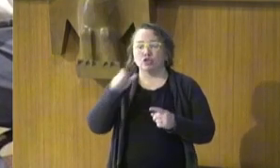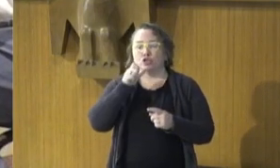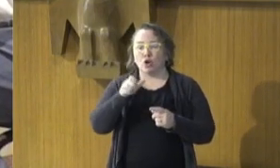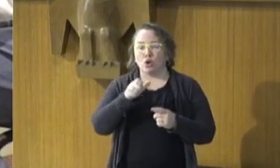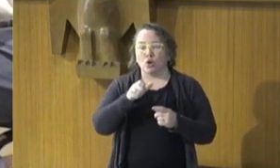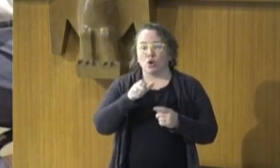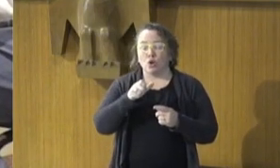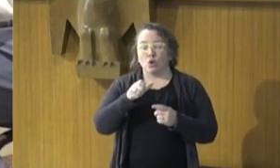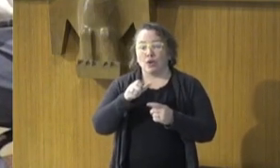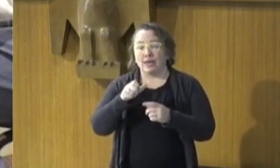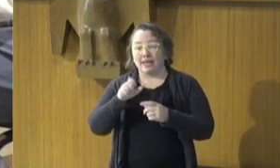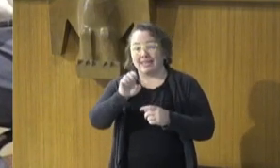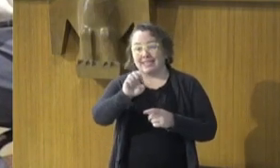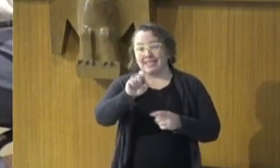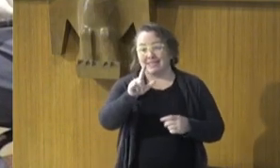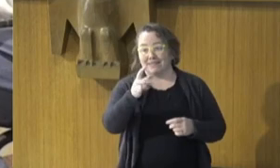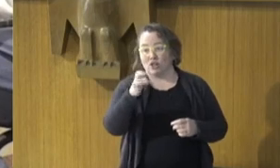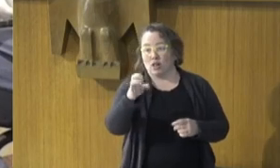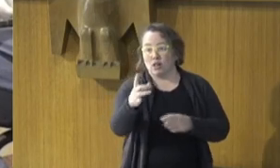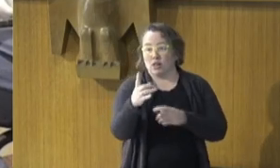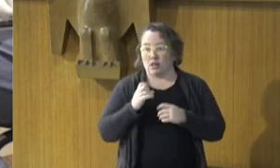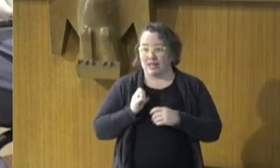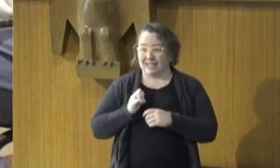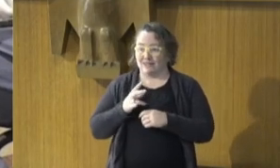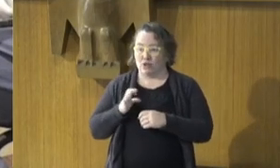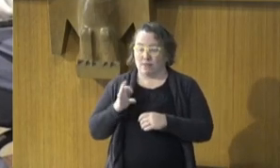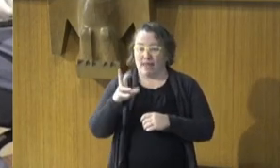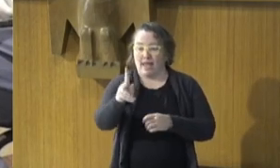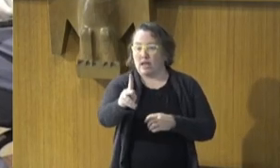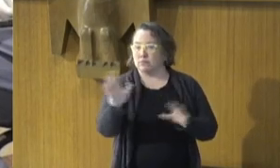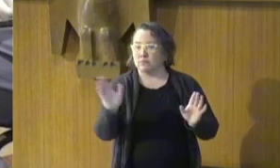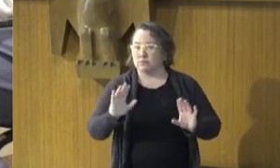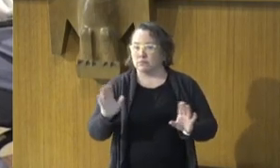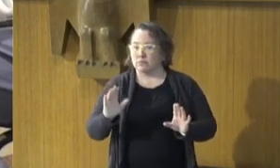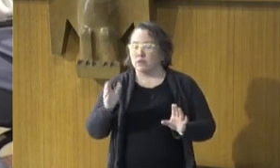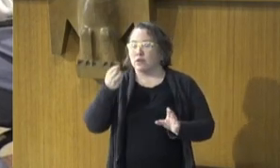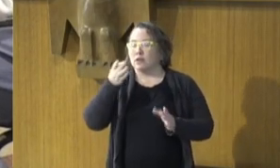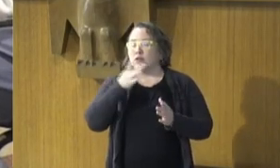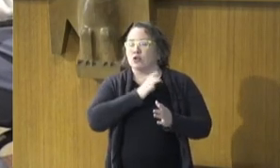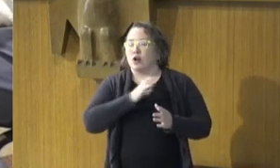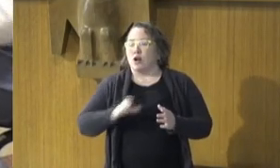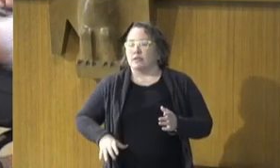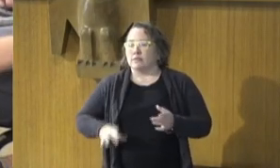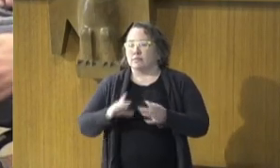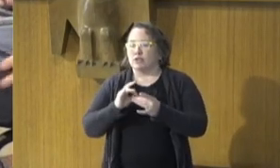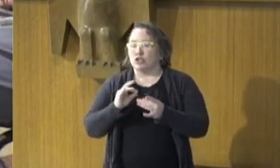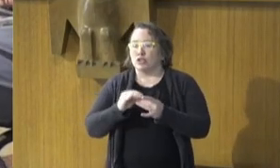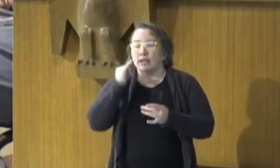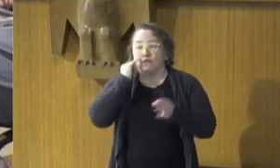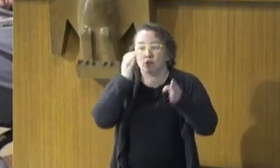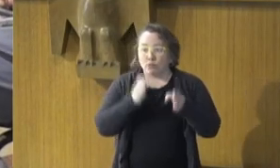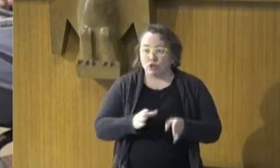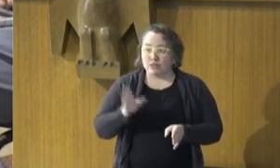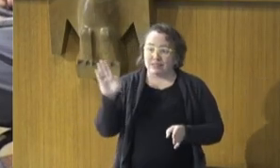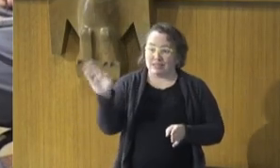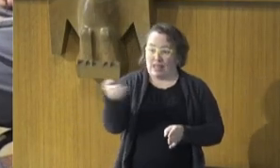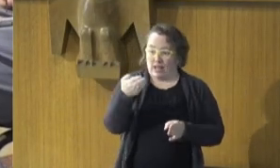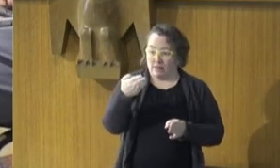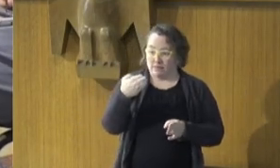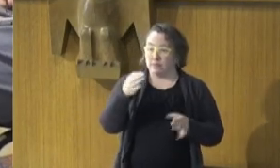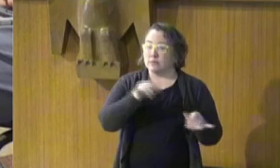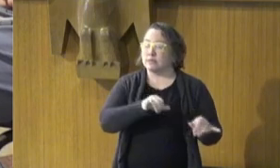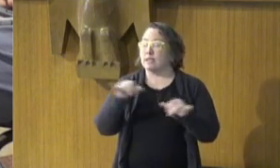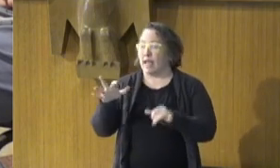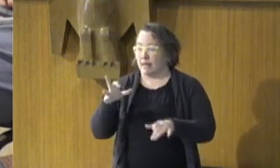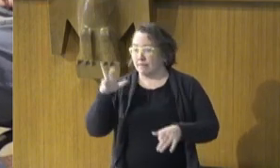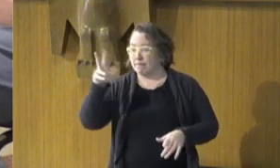for evil. And so he then goes into his dialogue about if someone slaps you, turn the other cheek. And if someone